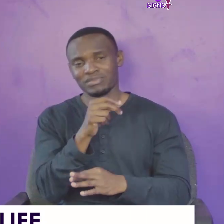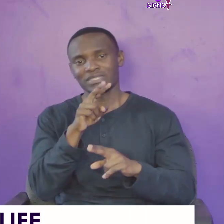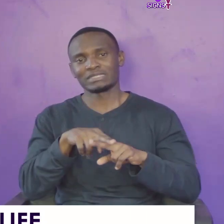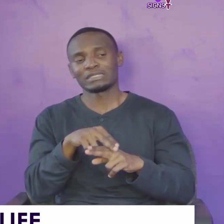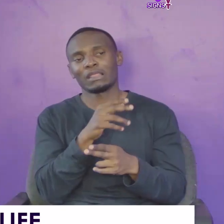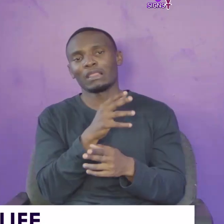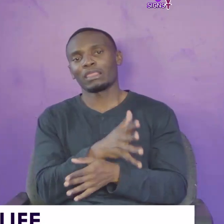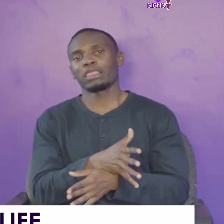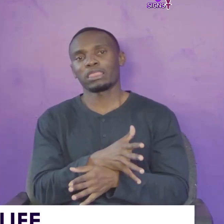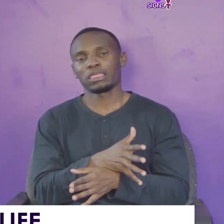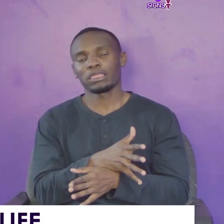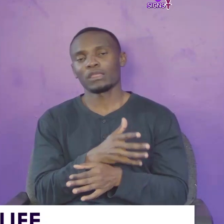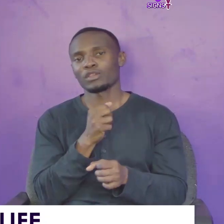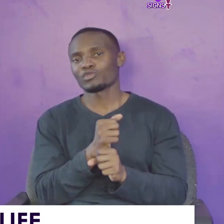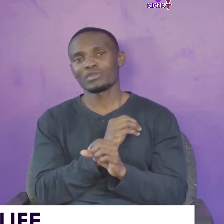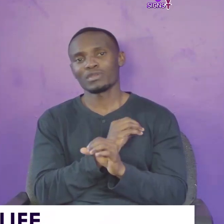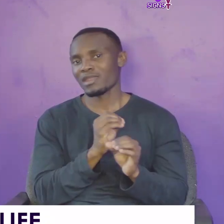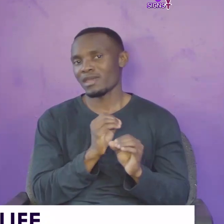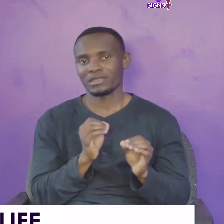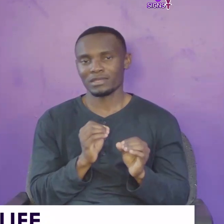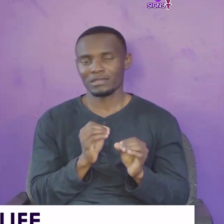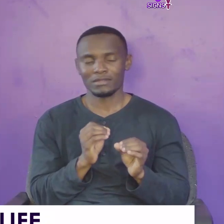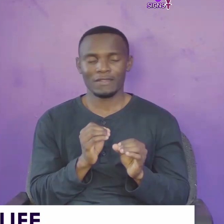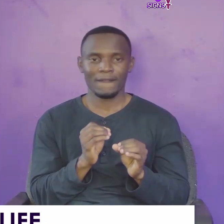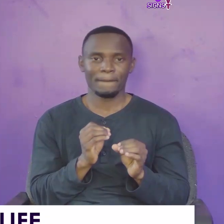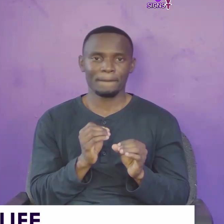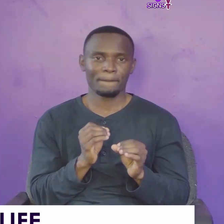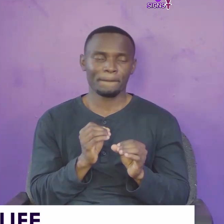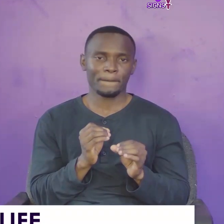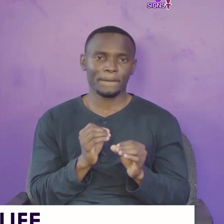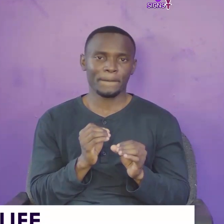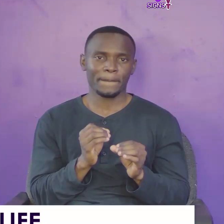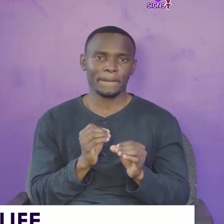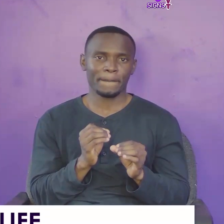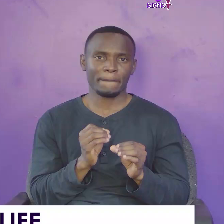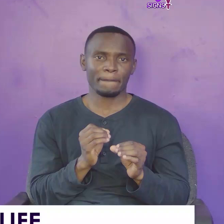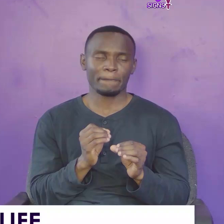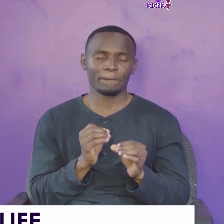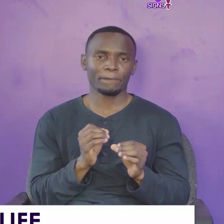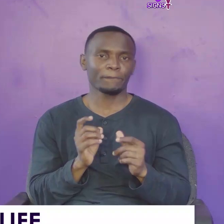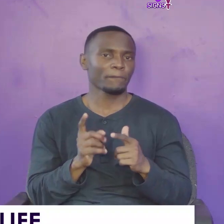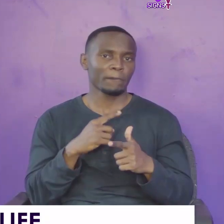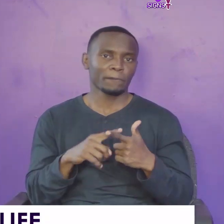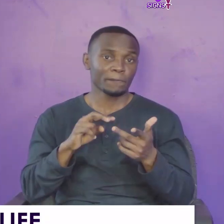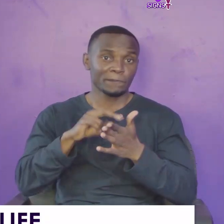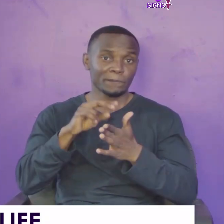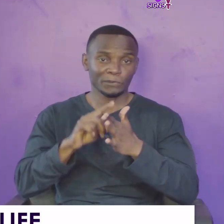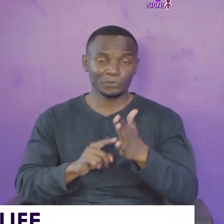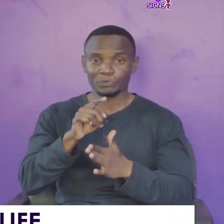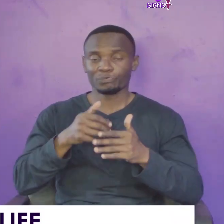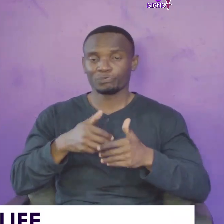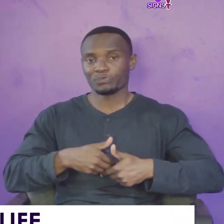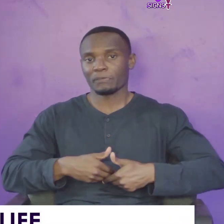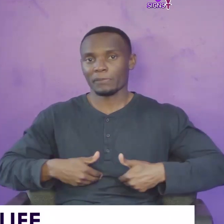stop and doing no work, because the little that is there has to be shared by so many, then it means you're hungry.